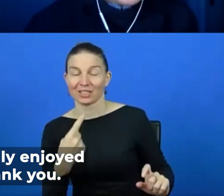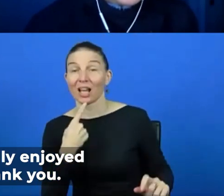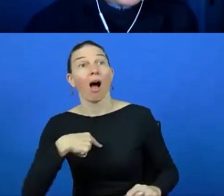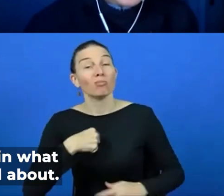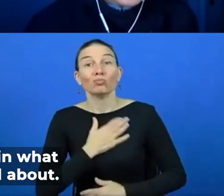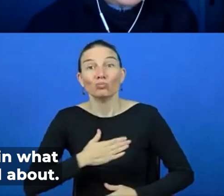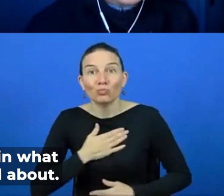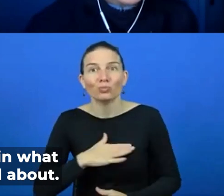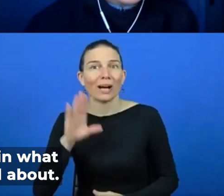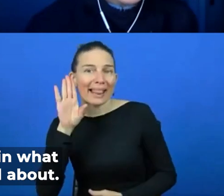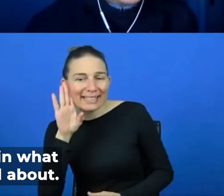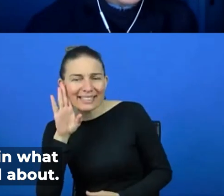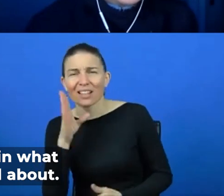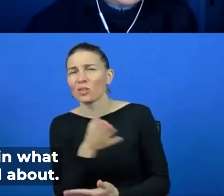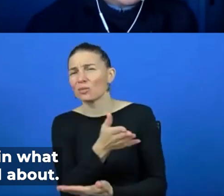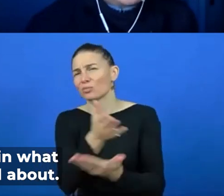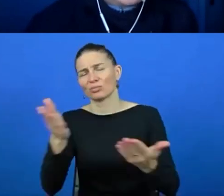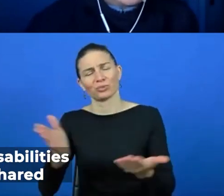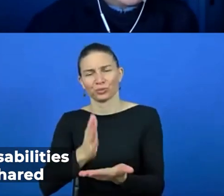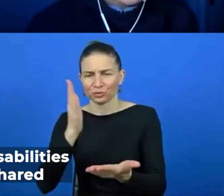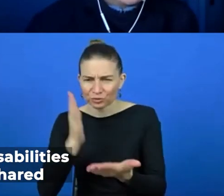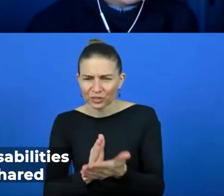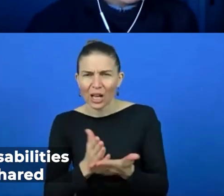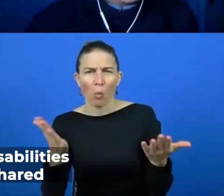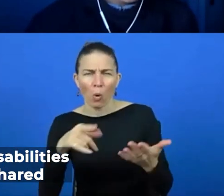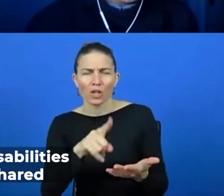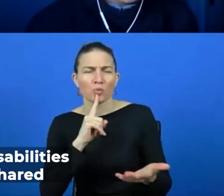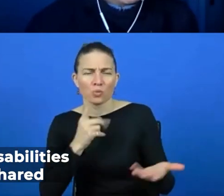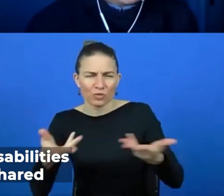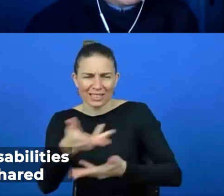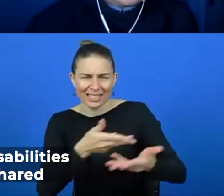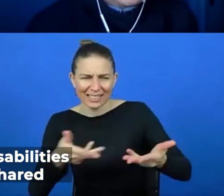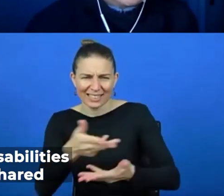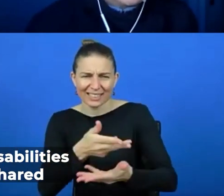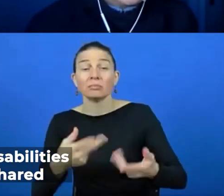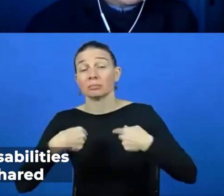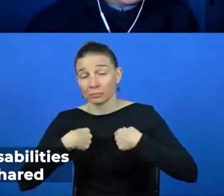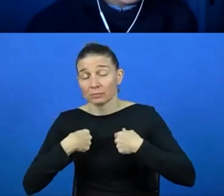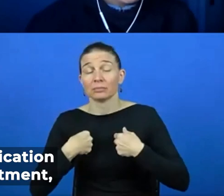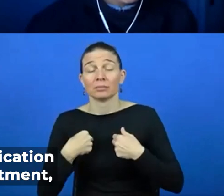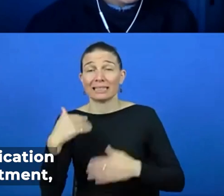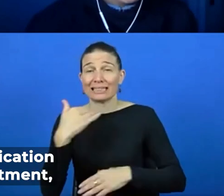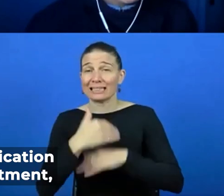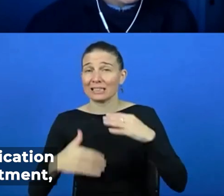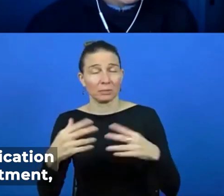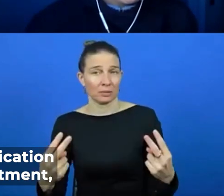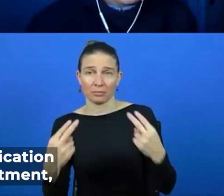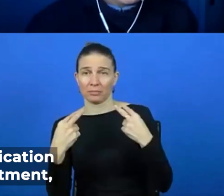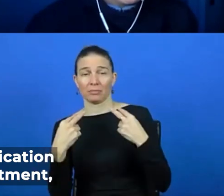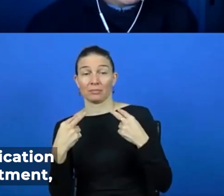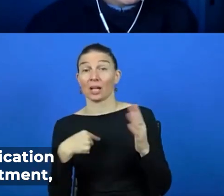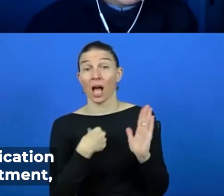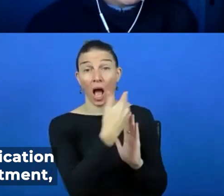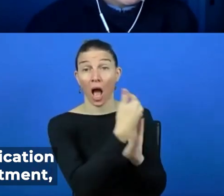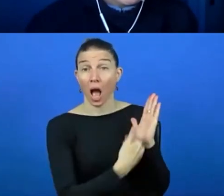thank you. You're so right in what you have talked about. I have unseen disabilities and haven't shared this in my application nor